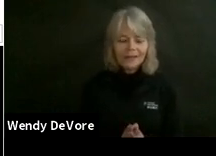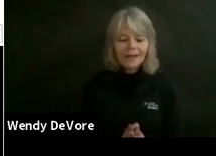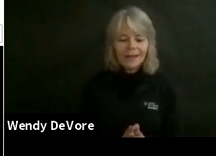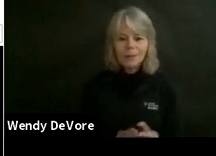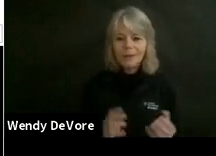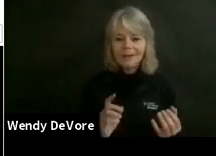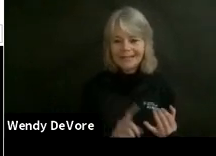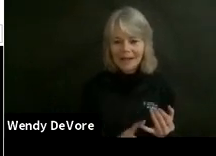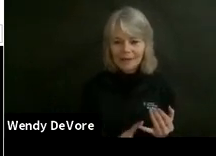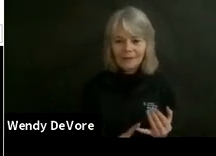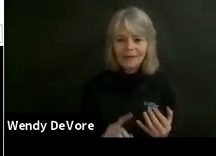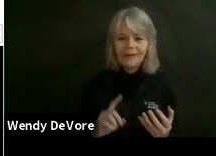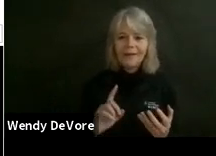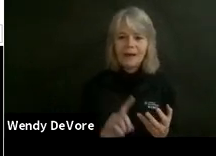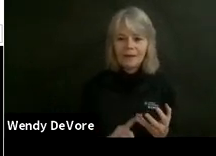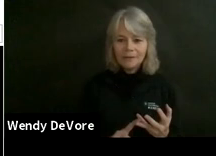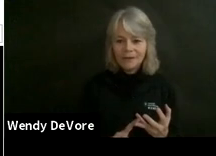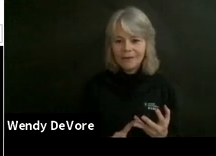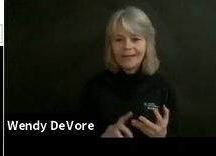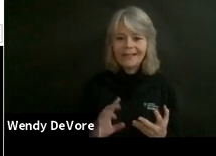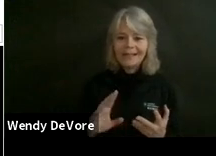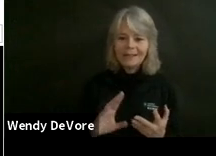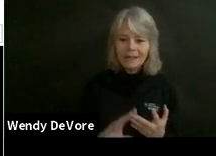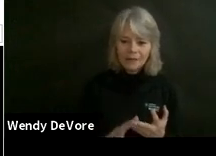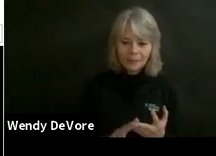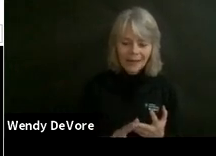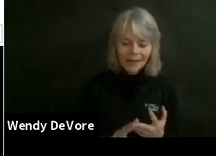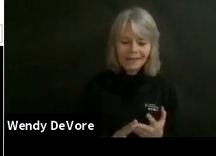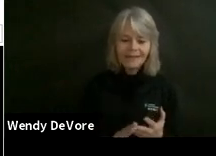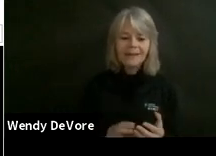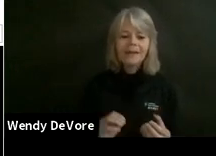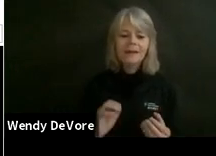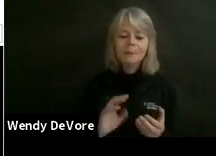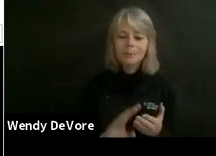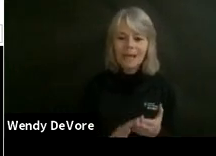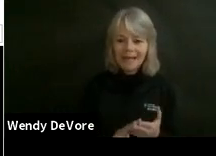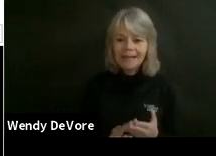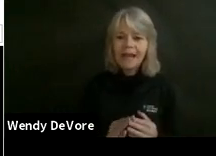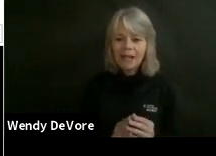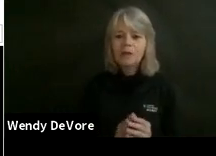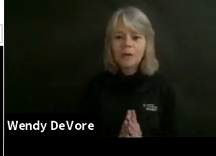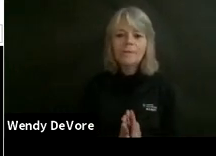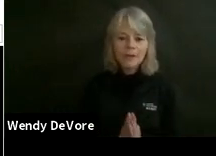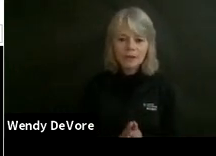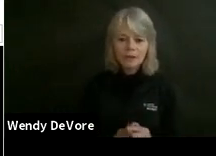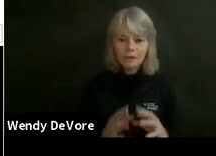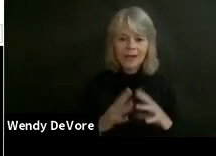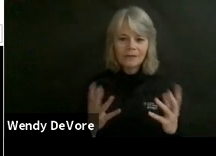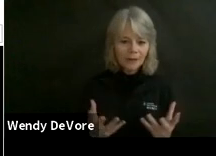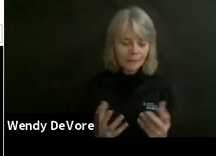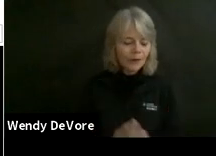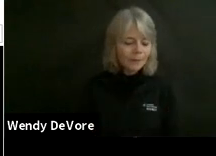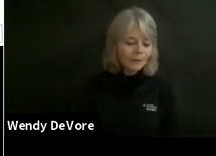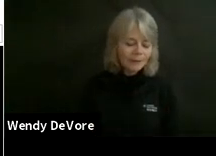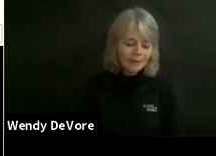who are deaf, hard of hearing, deaf blind, blind and low vision. So